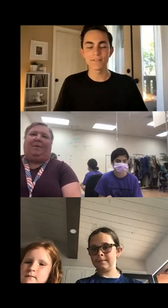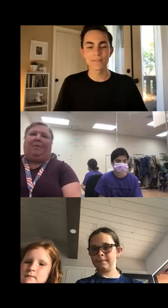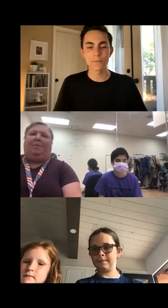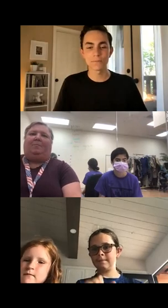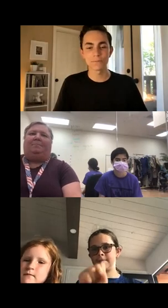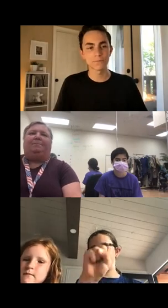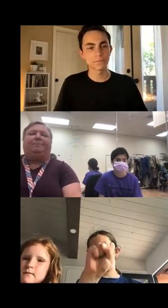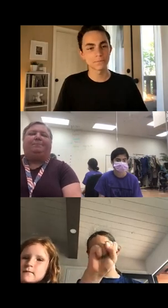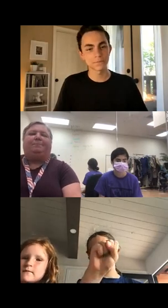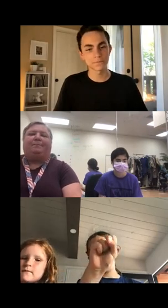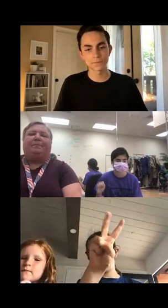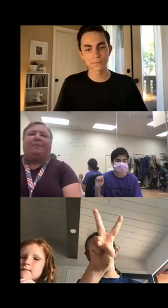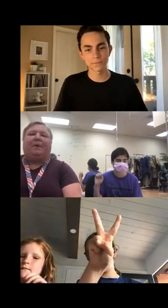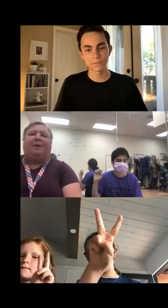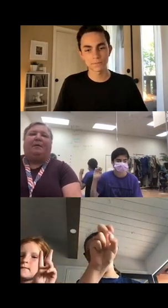Eve.